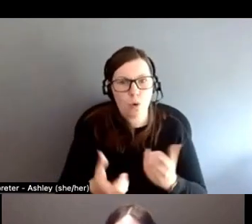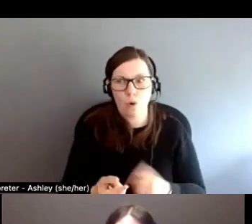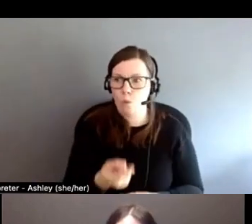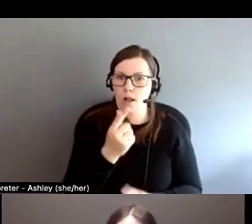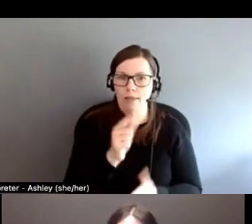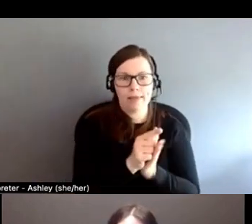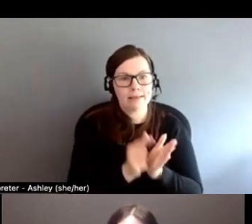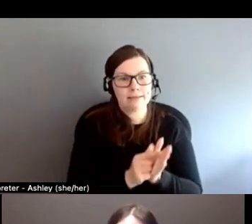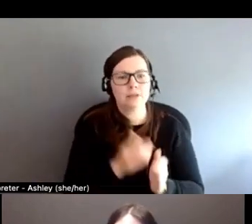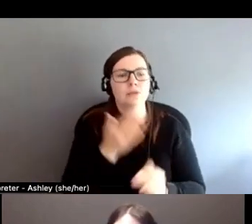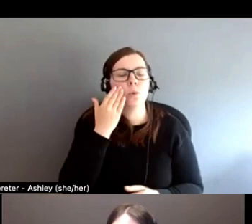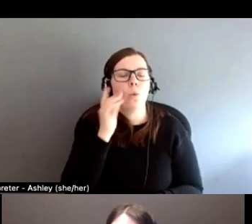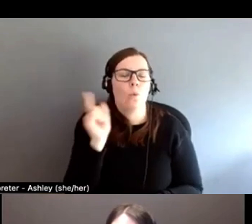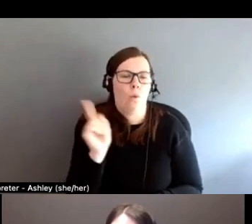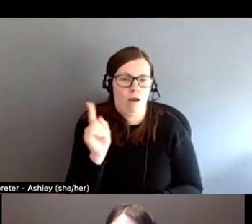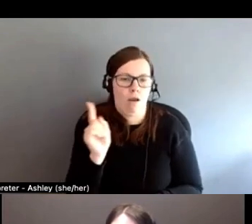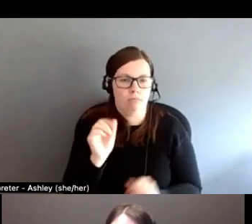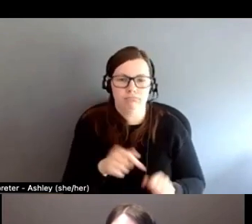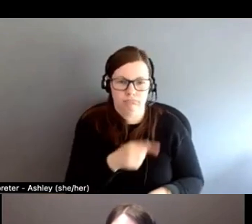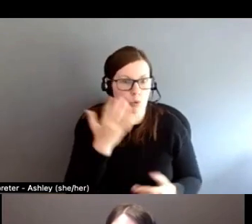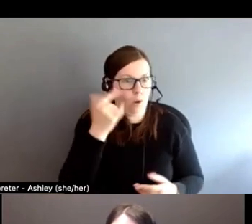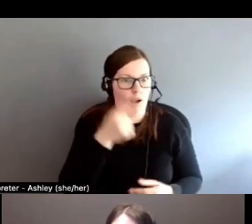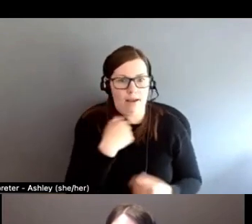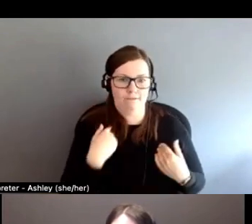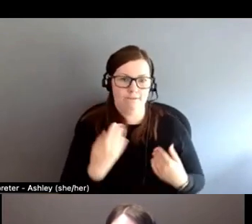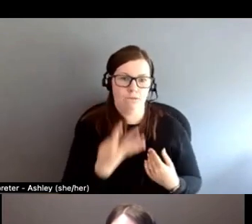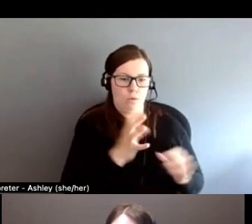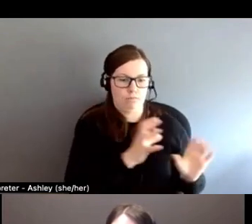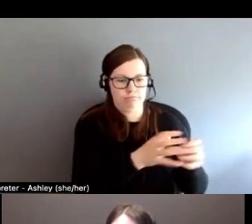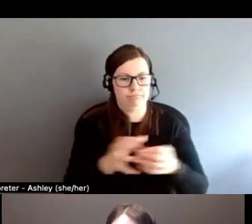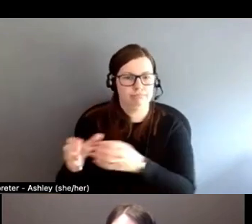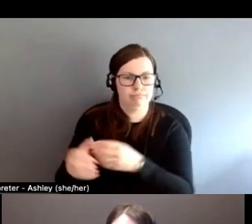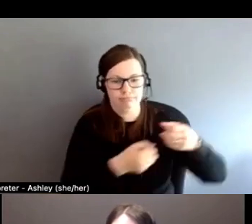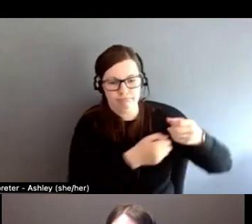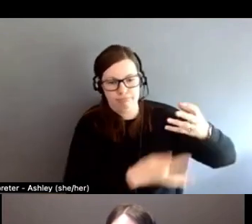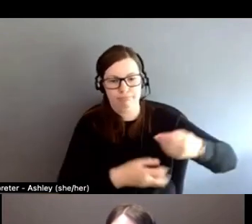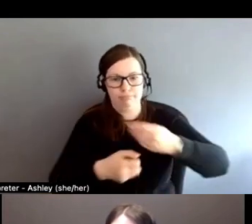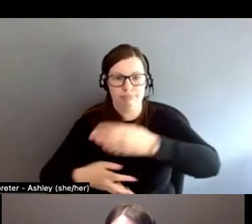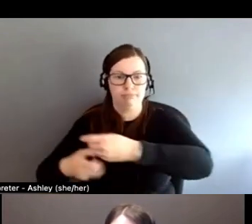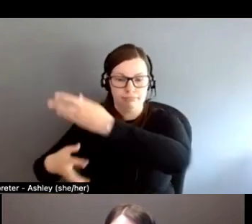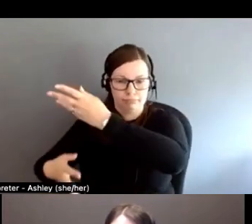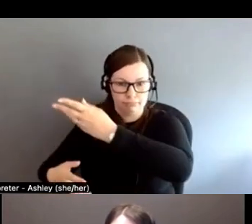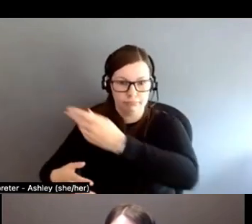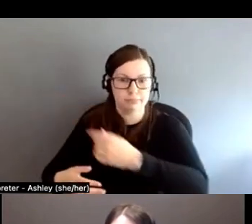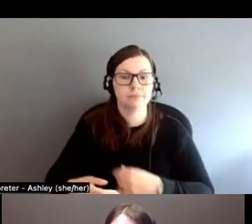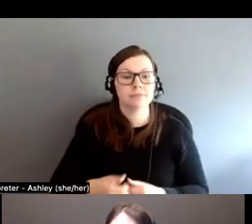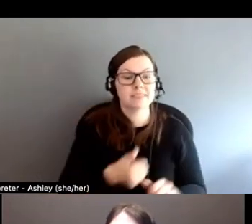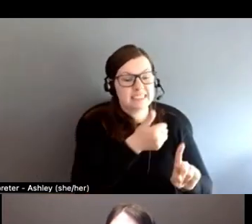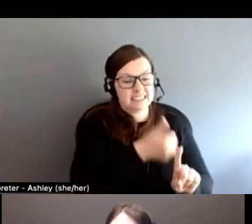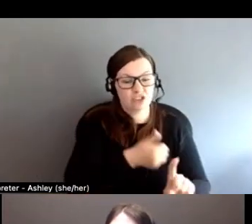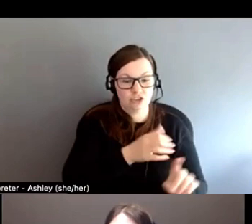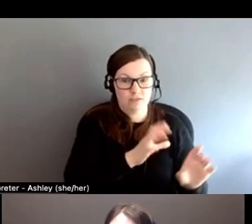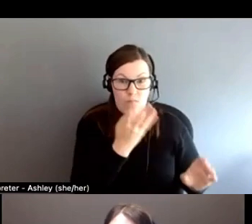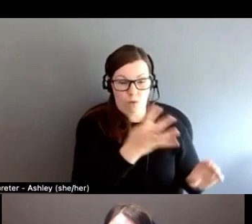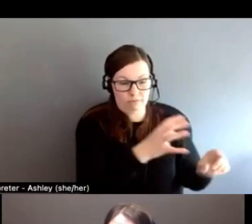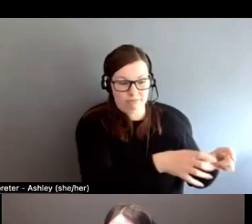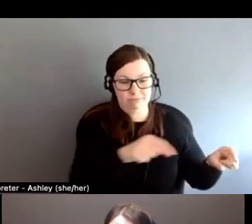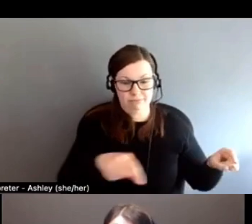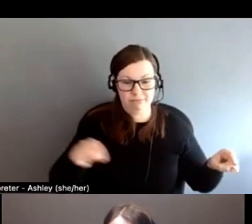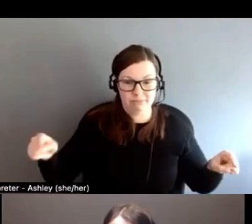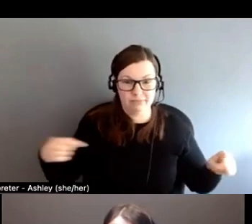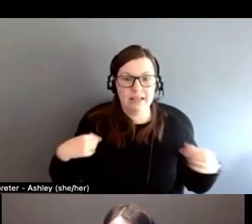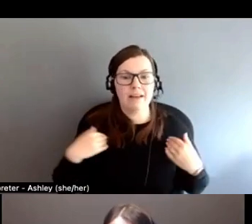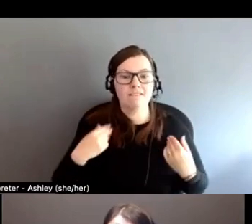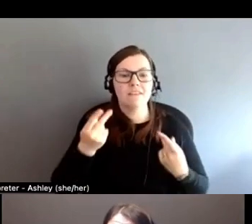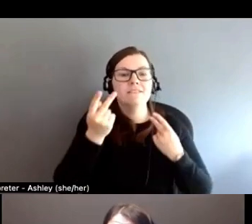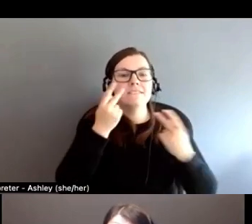used the different thumbnails for each playlist, so that also, so there are visual cues